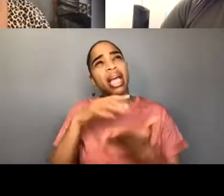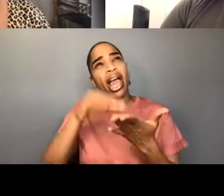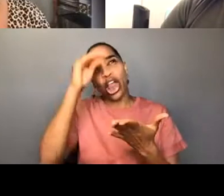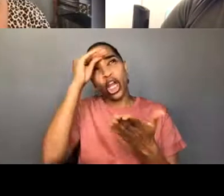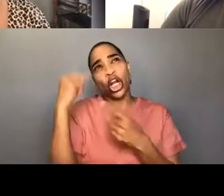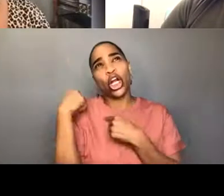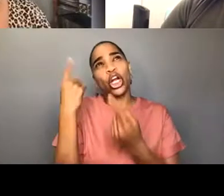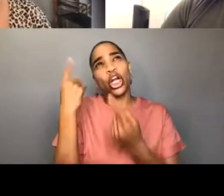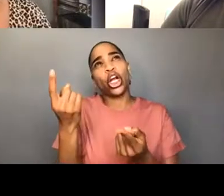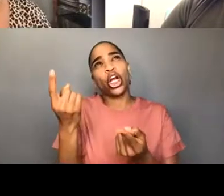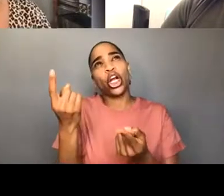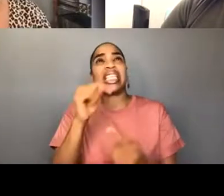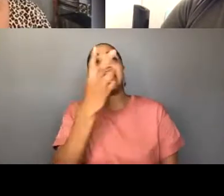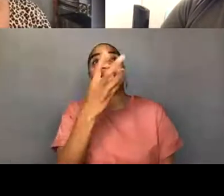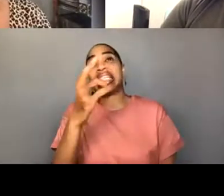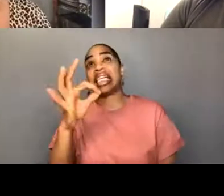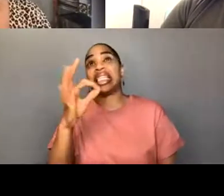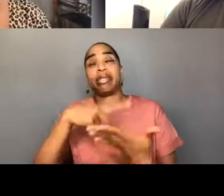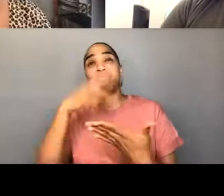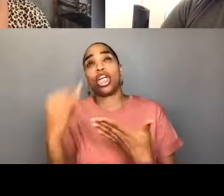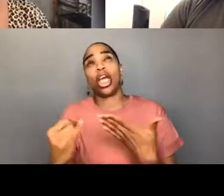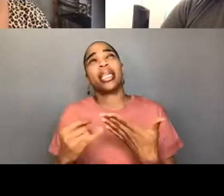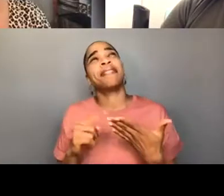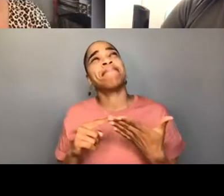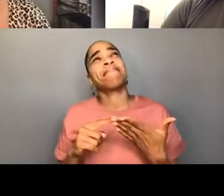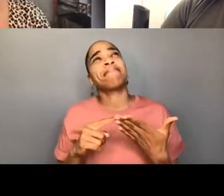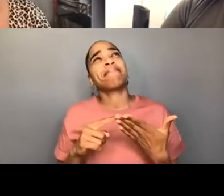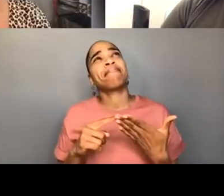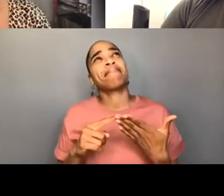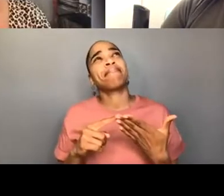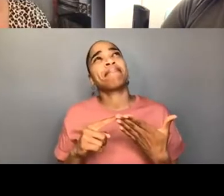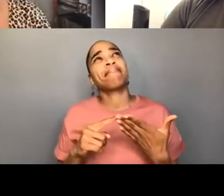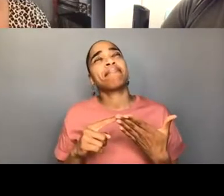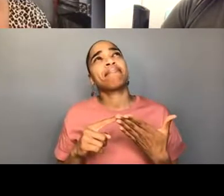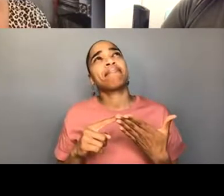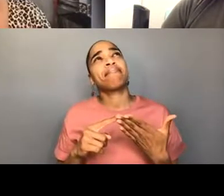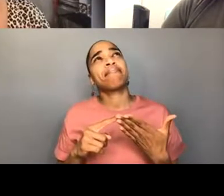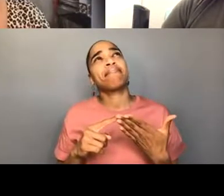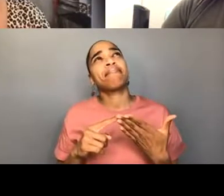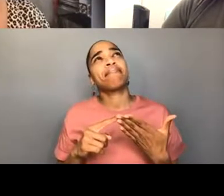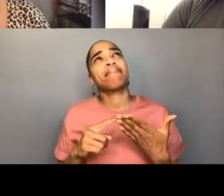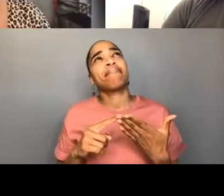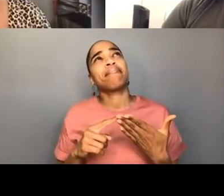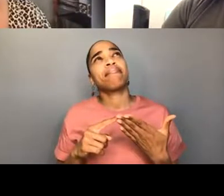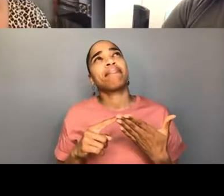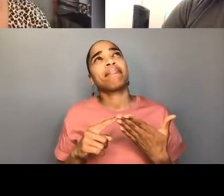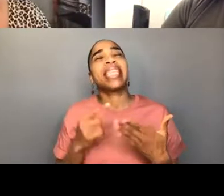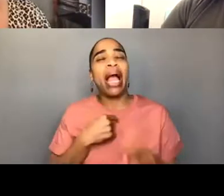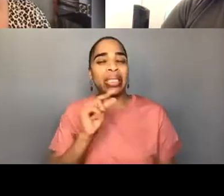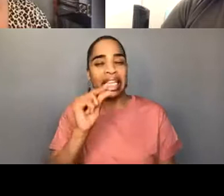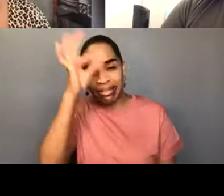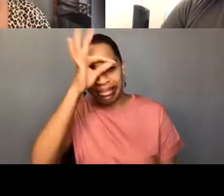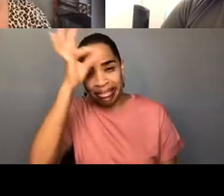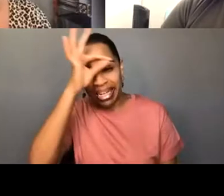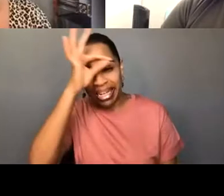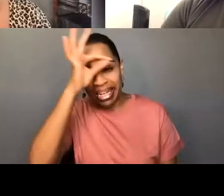the 1619 Project, which when I think about it was actually naive, but it's a shared naivete, which is how much